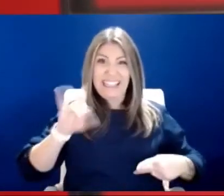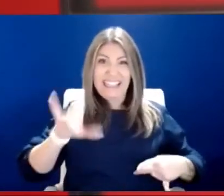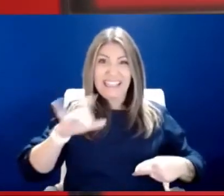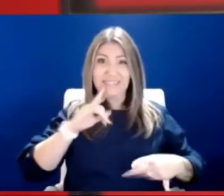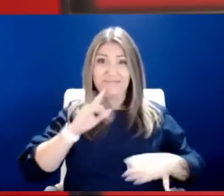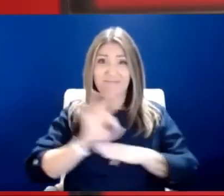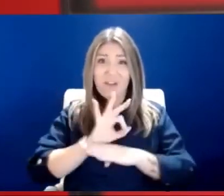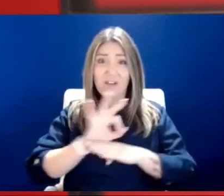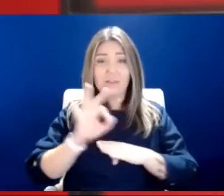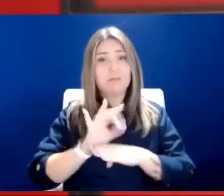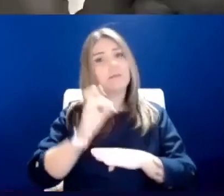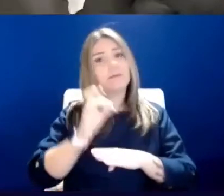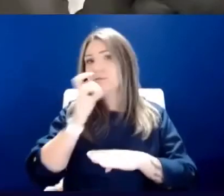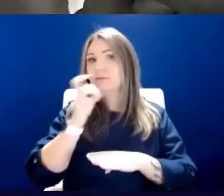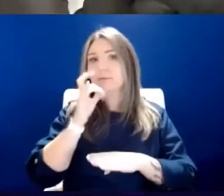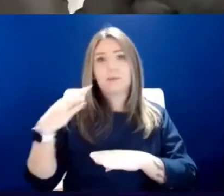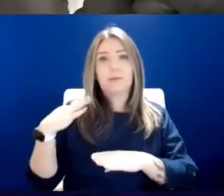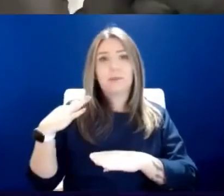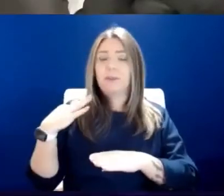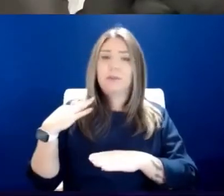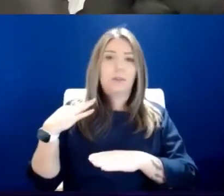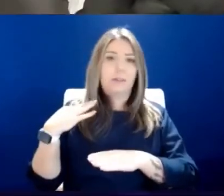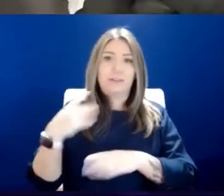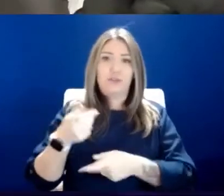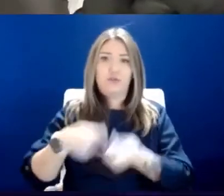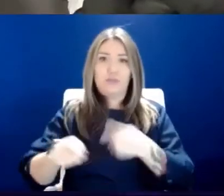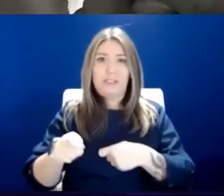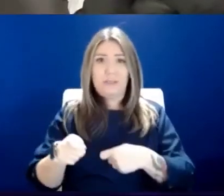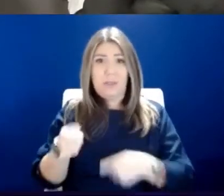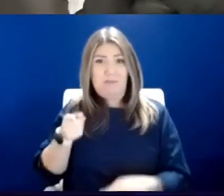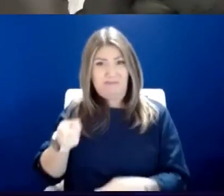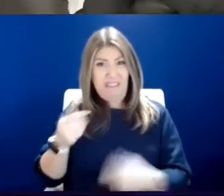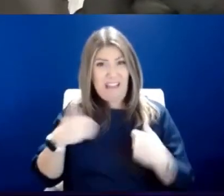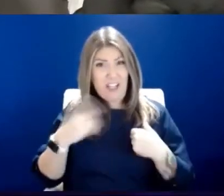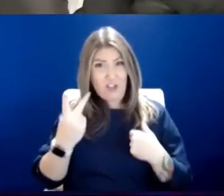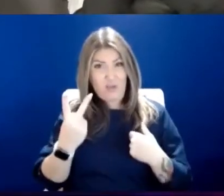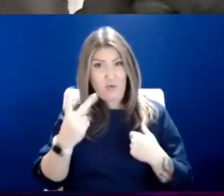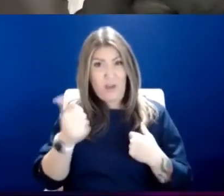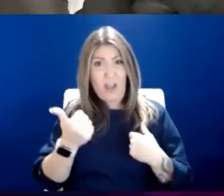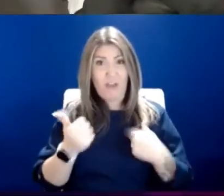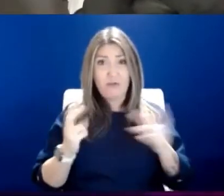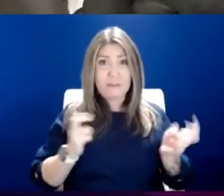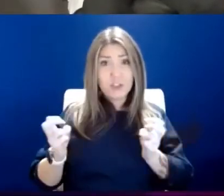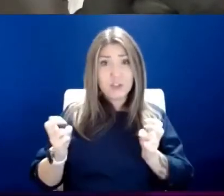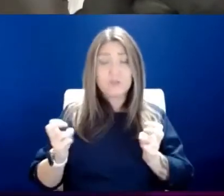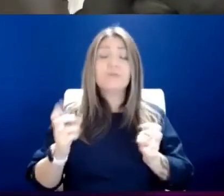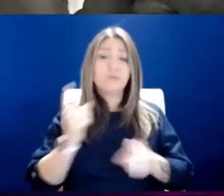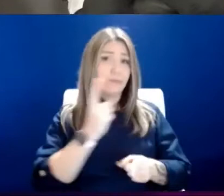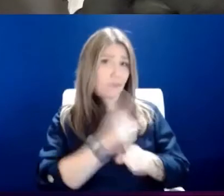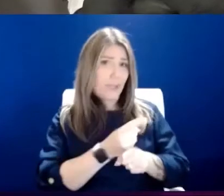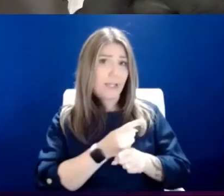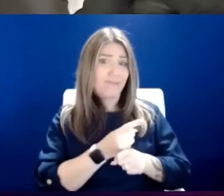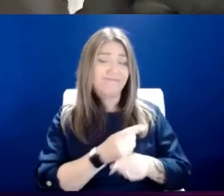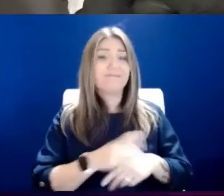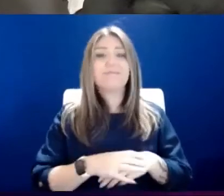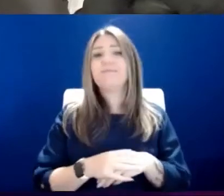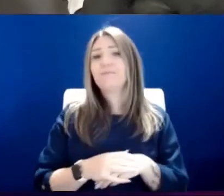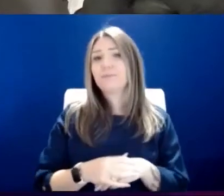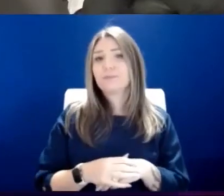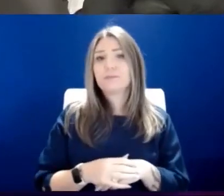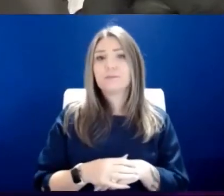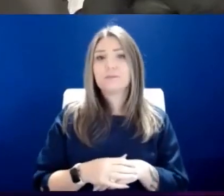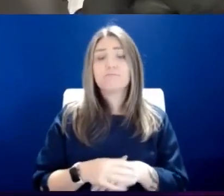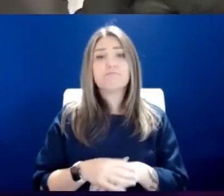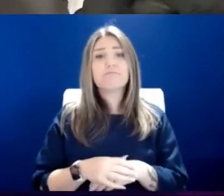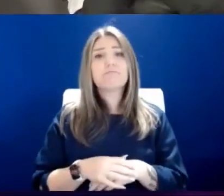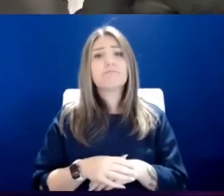he had two other things that were factors that made correct. it so he wasn't eligible. That is correct. Gary, when